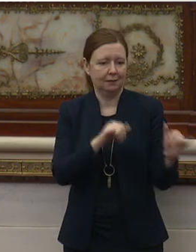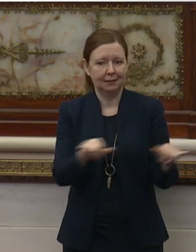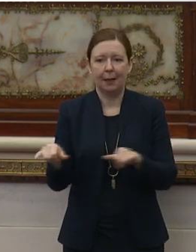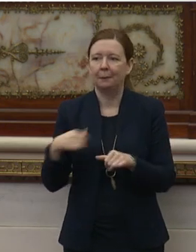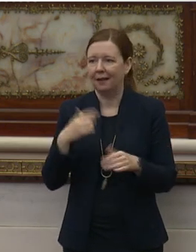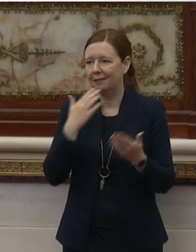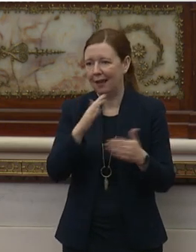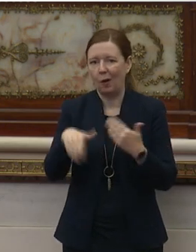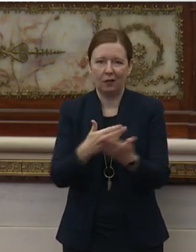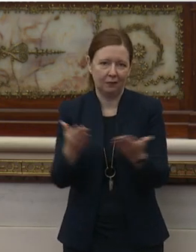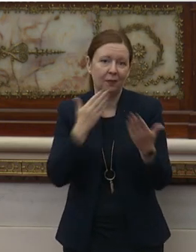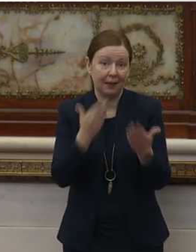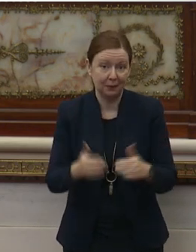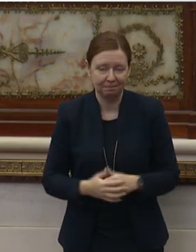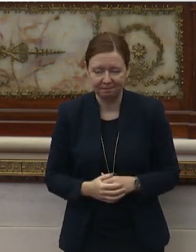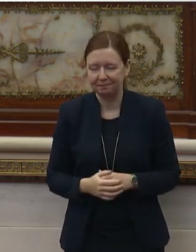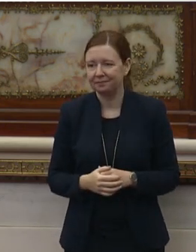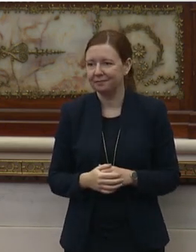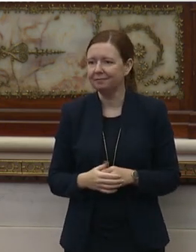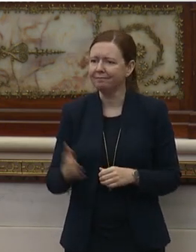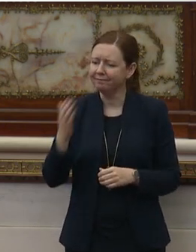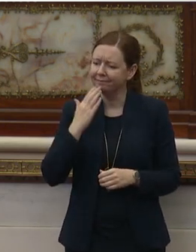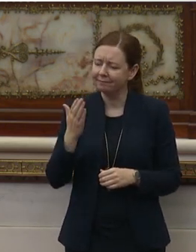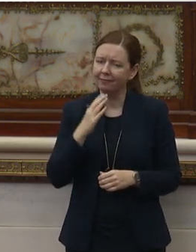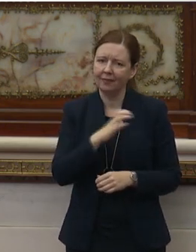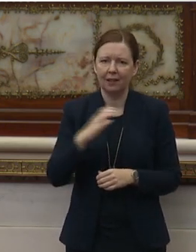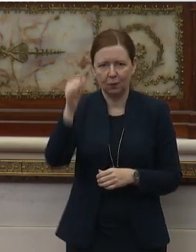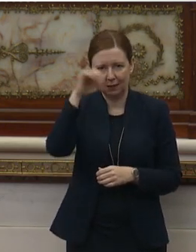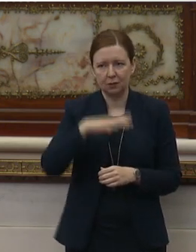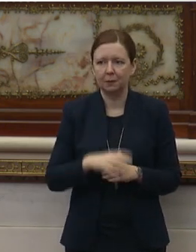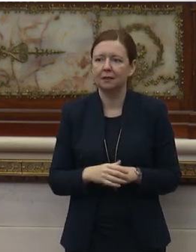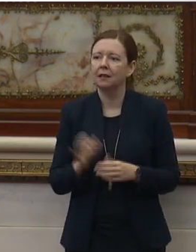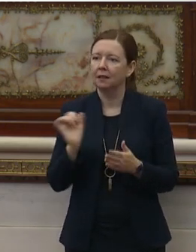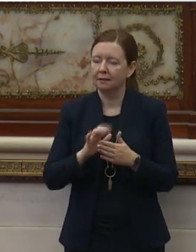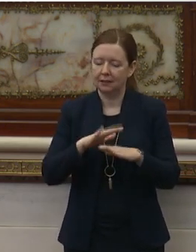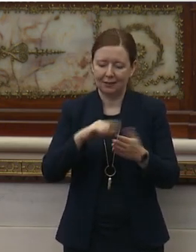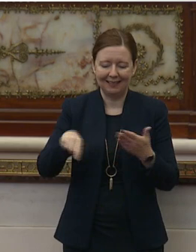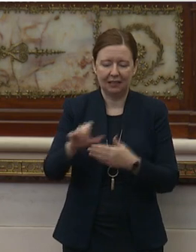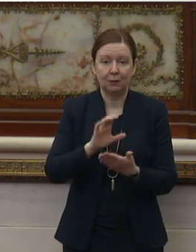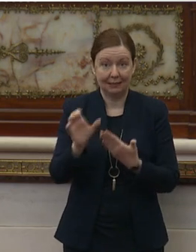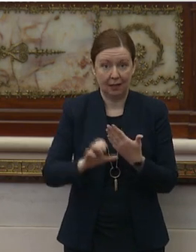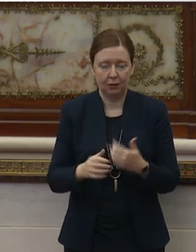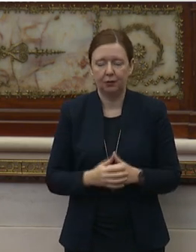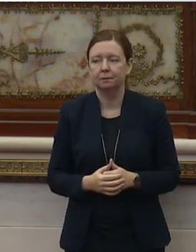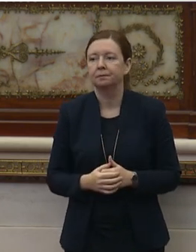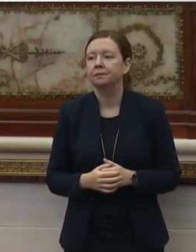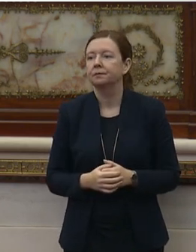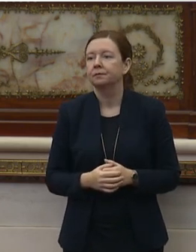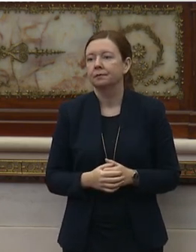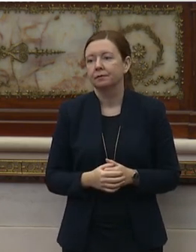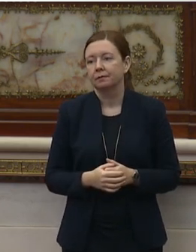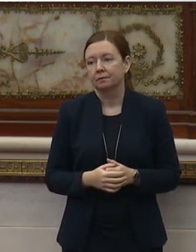thank everybody. Thank you, Council President. Thank you, Councilman. That will be on next week's calendar.